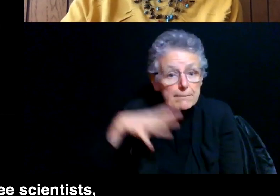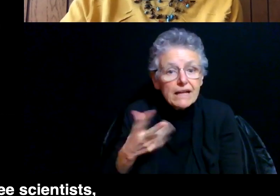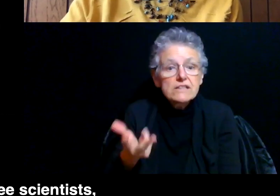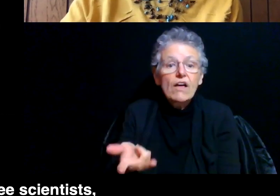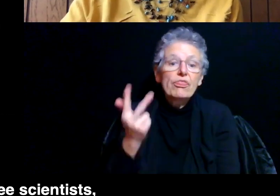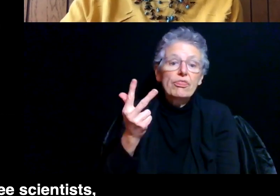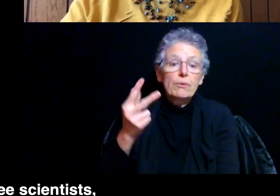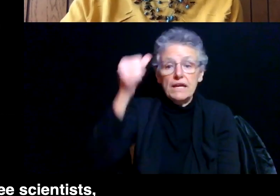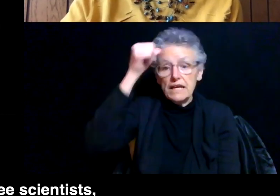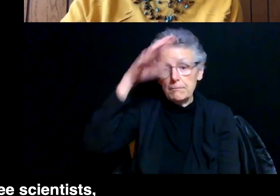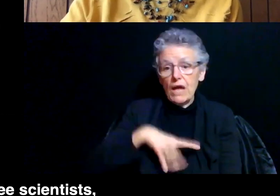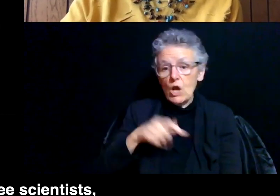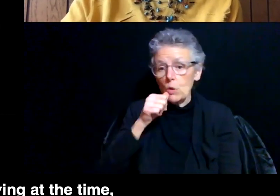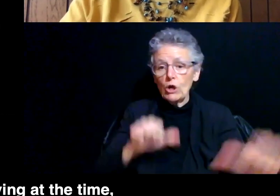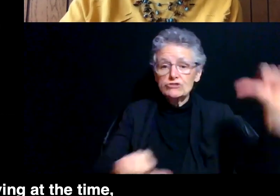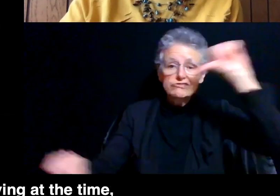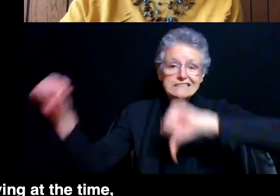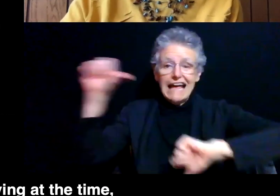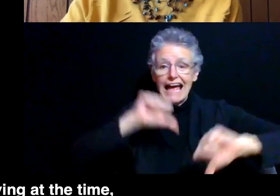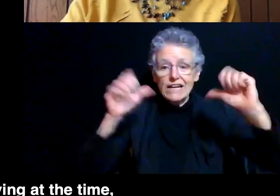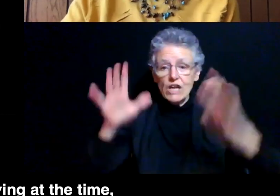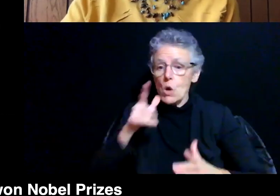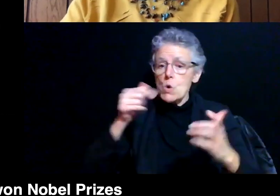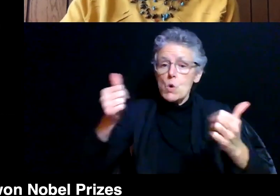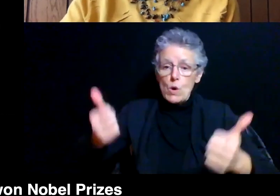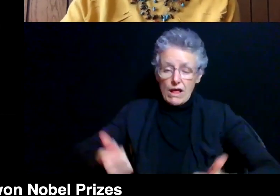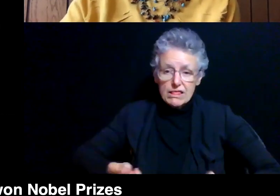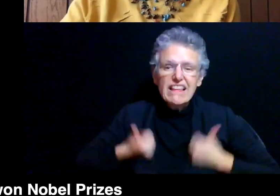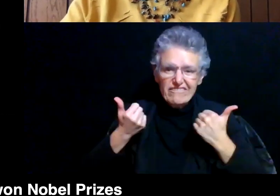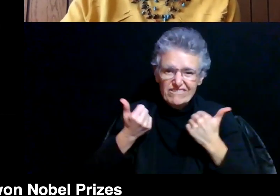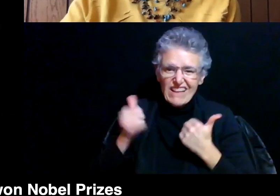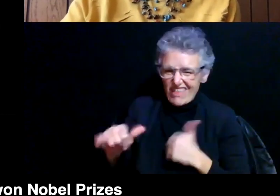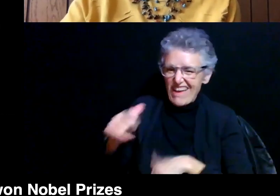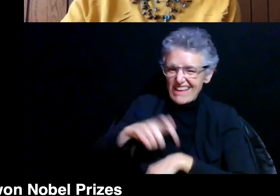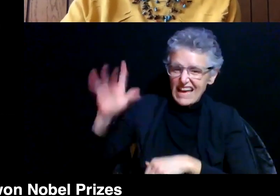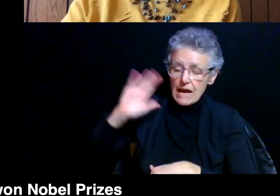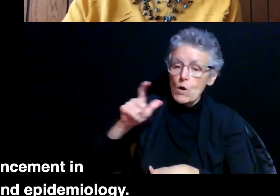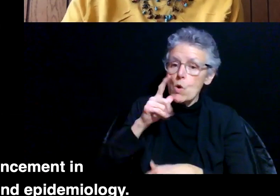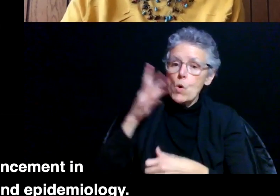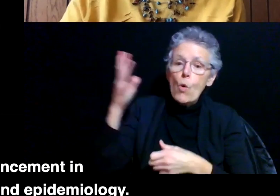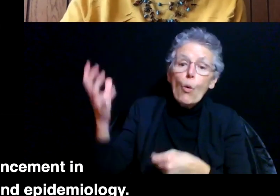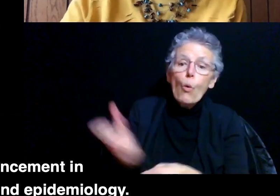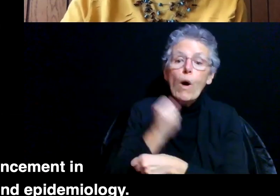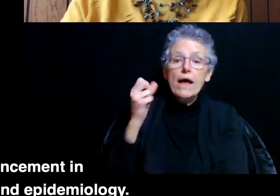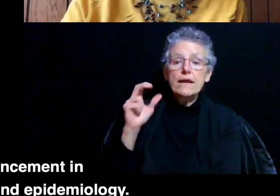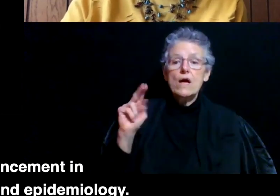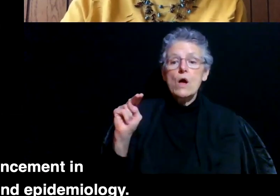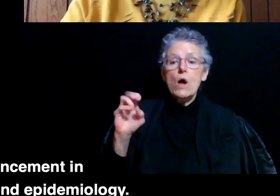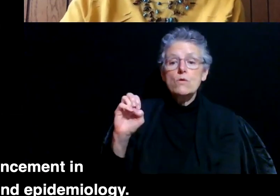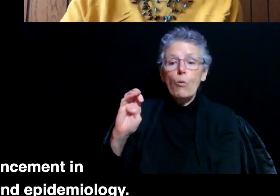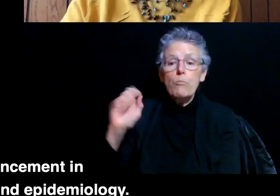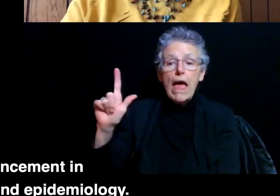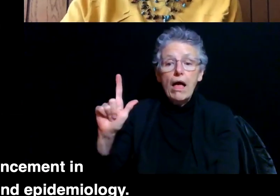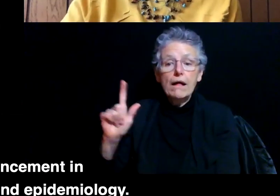three scientists who were living at the time, who had all won Nobel Prizes for advancement